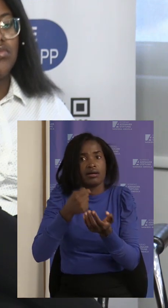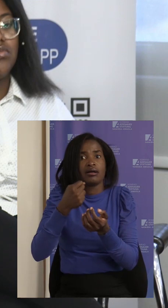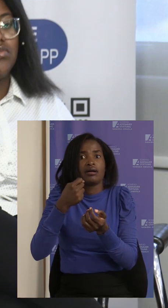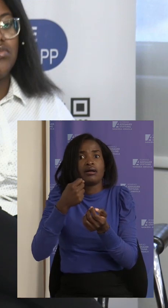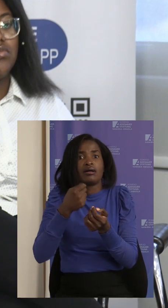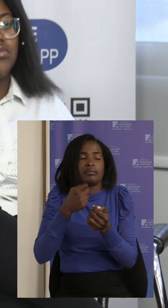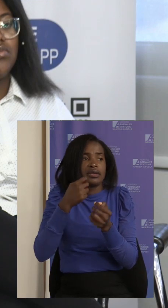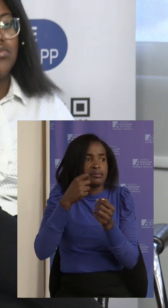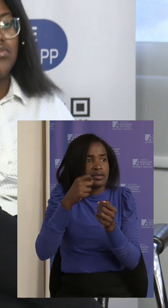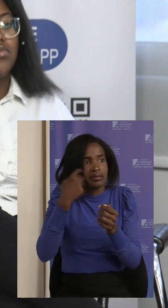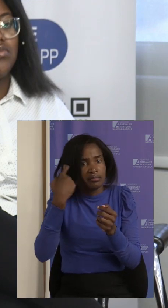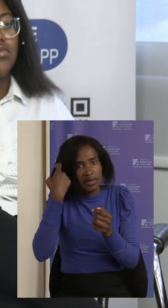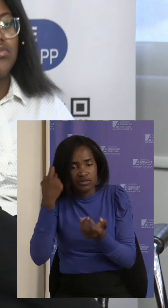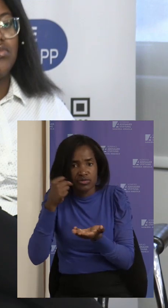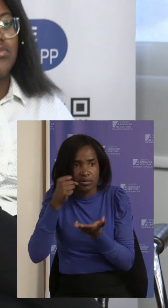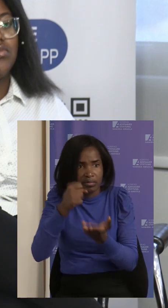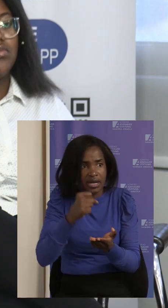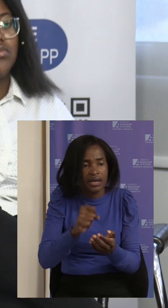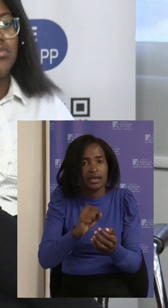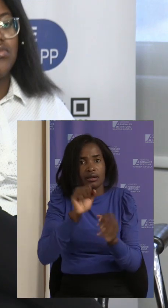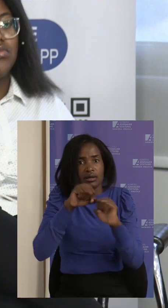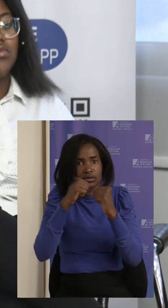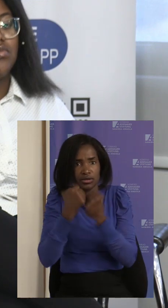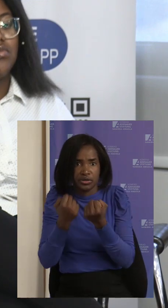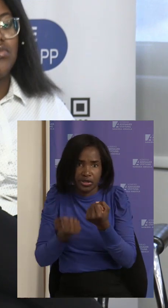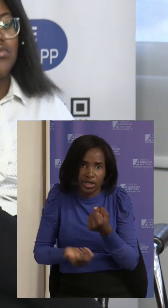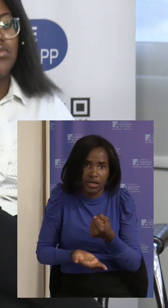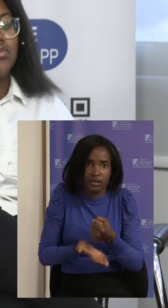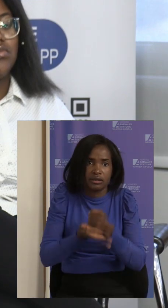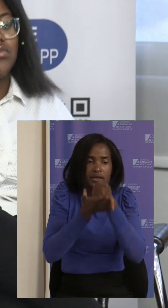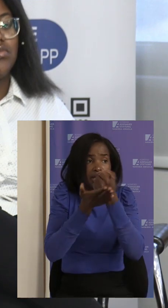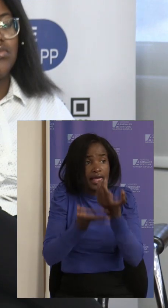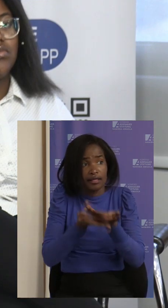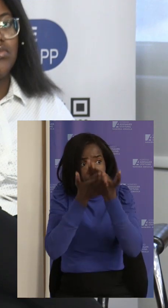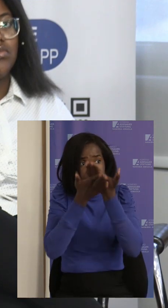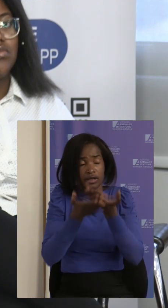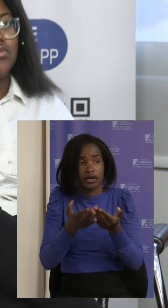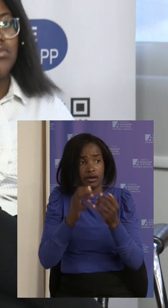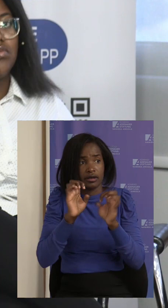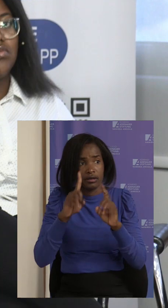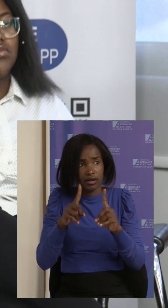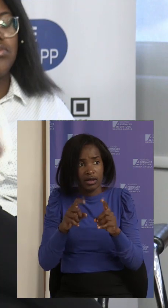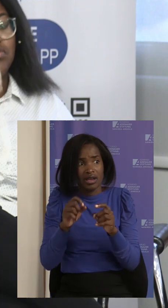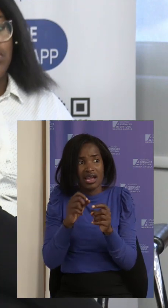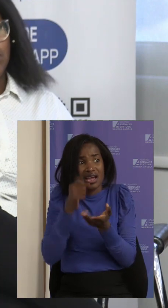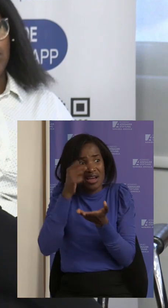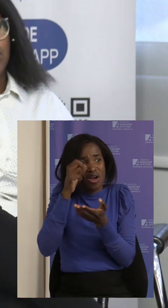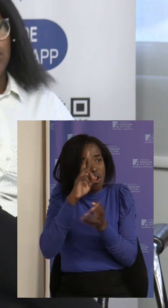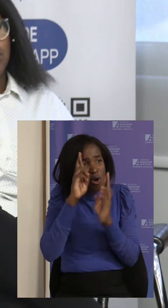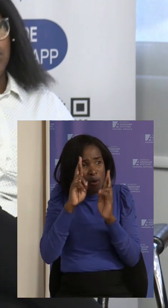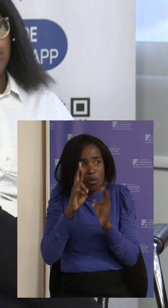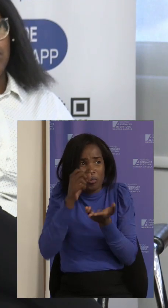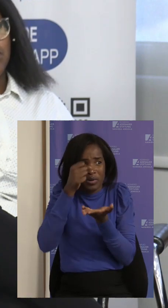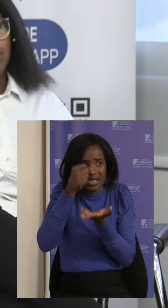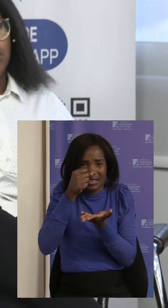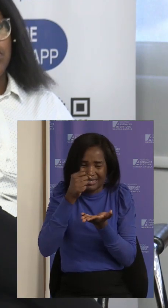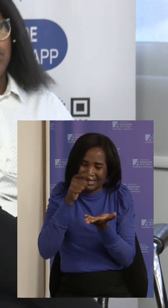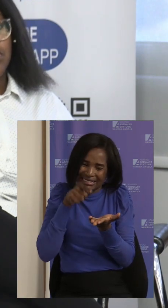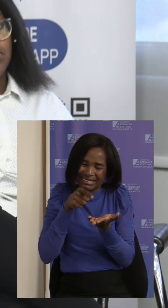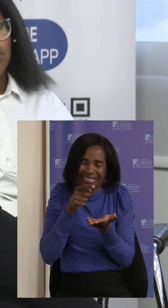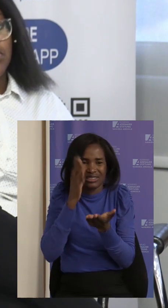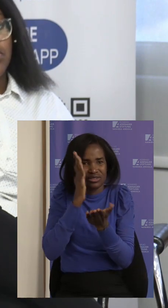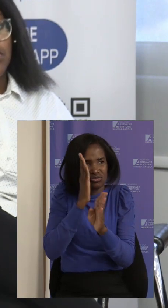by stakeholders and interested parties are well utilized, as you were saying. The investment to